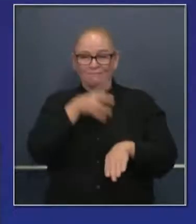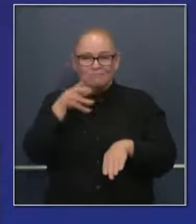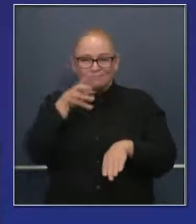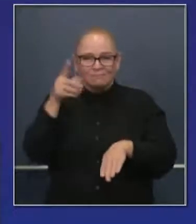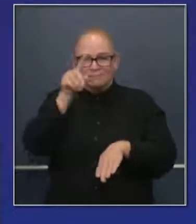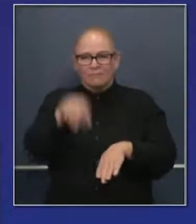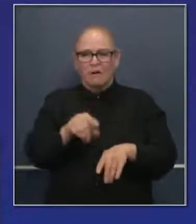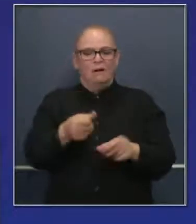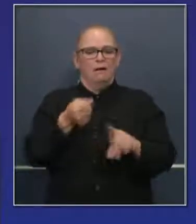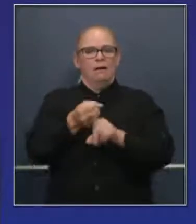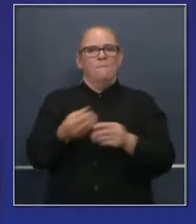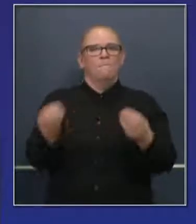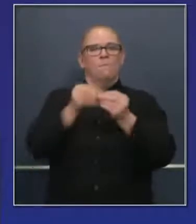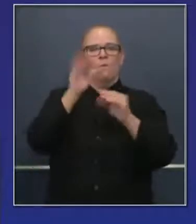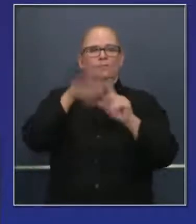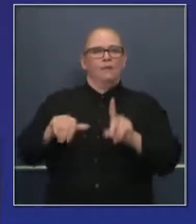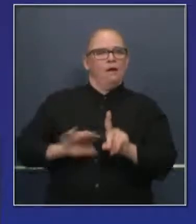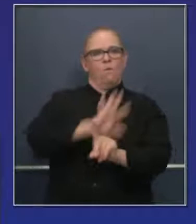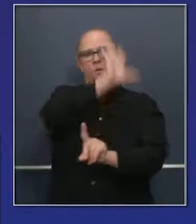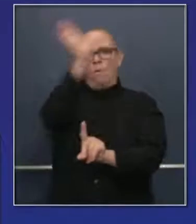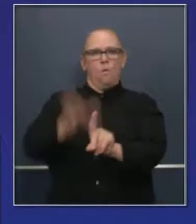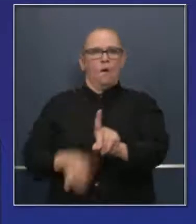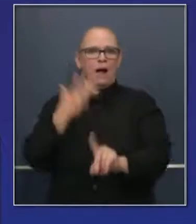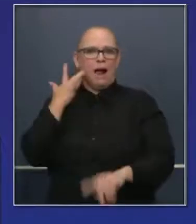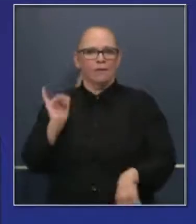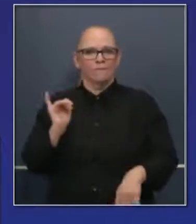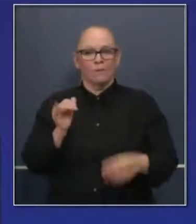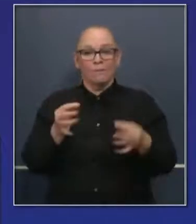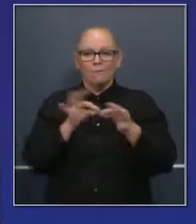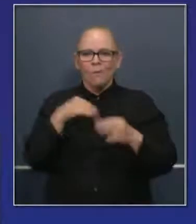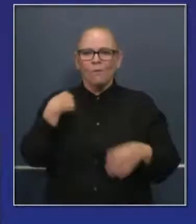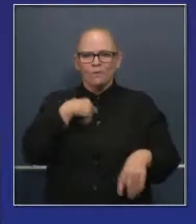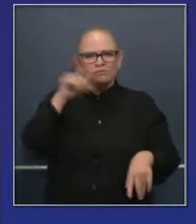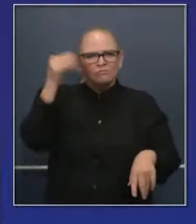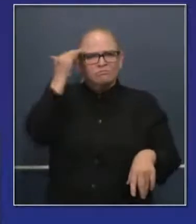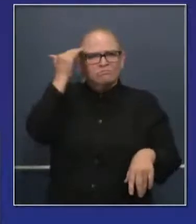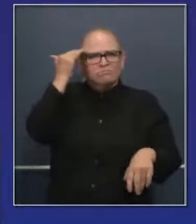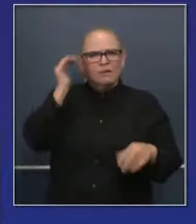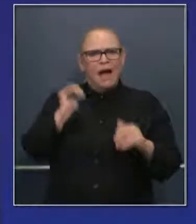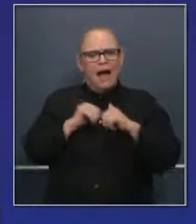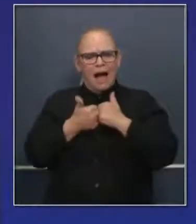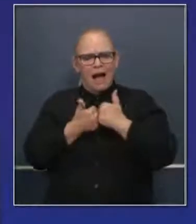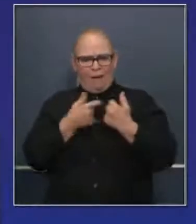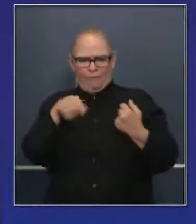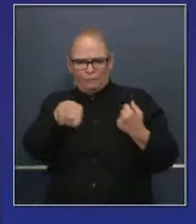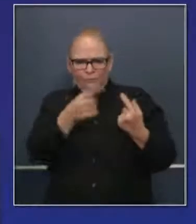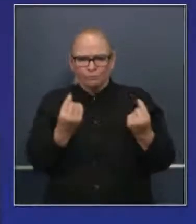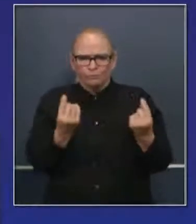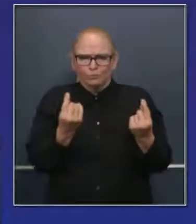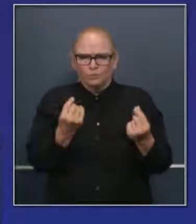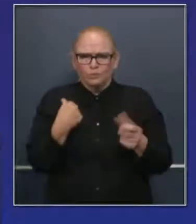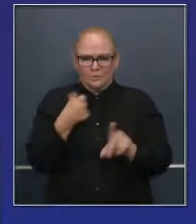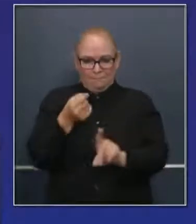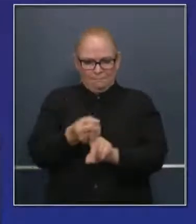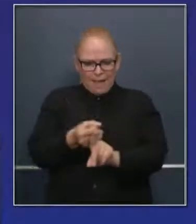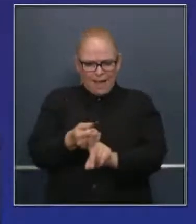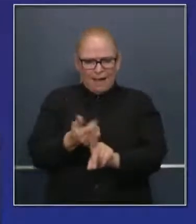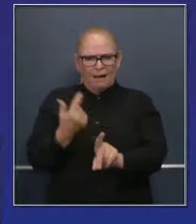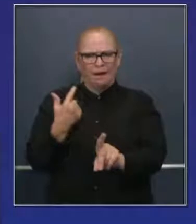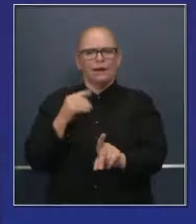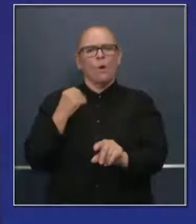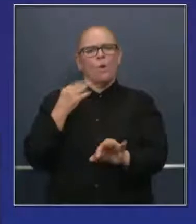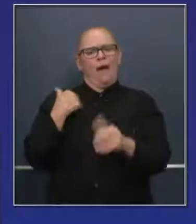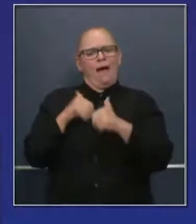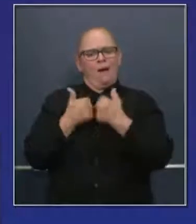we can really paint a picture in terms of our consciousness of how impactful this has been on the Latinx community. And that's why